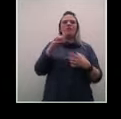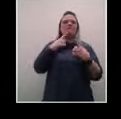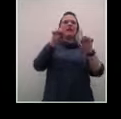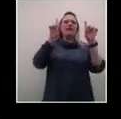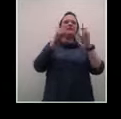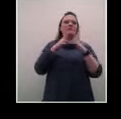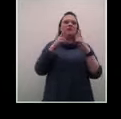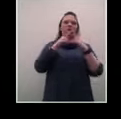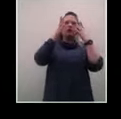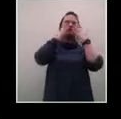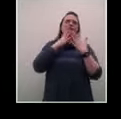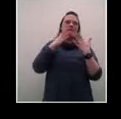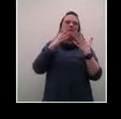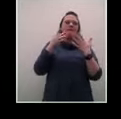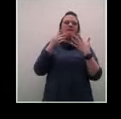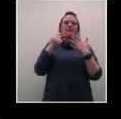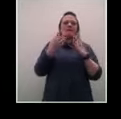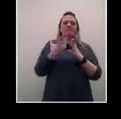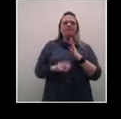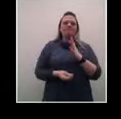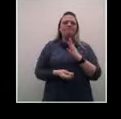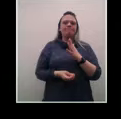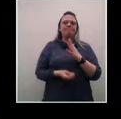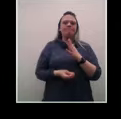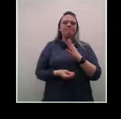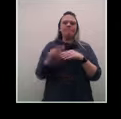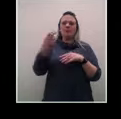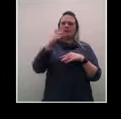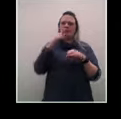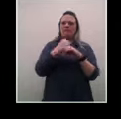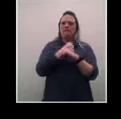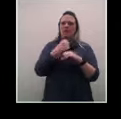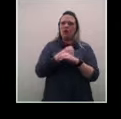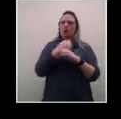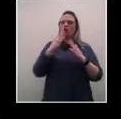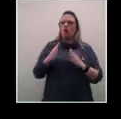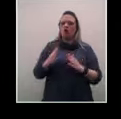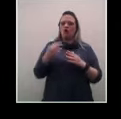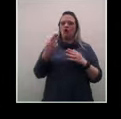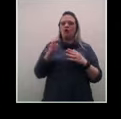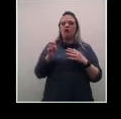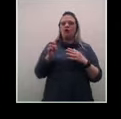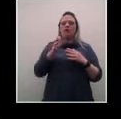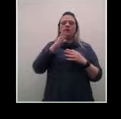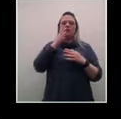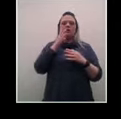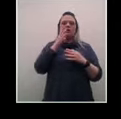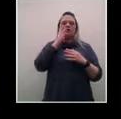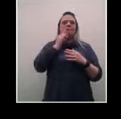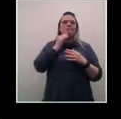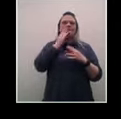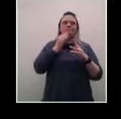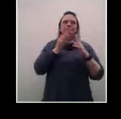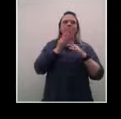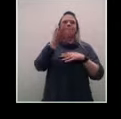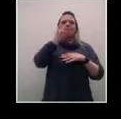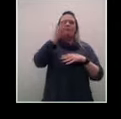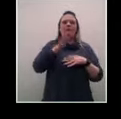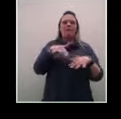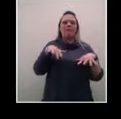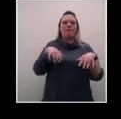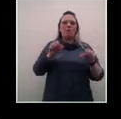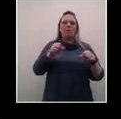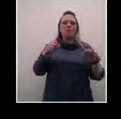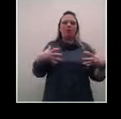sad that we lost Big Wheelie because he was a fighter. He actually went through a terrible motorcycle accident and was able to come back from